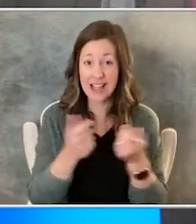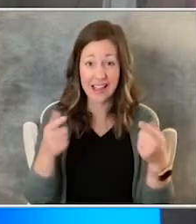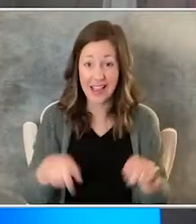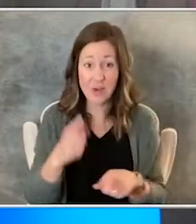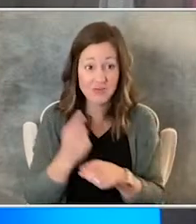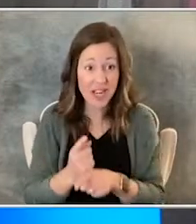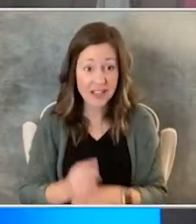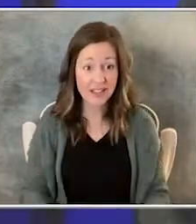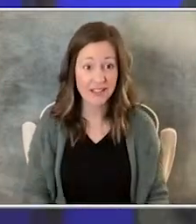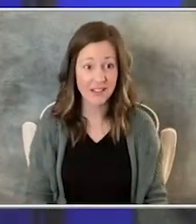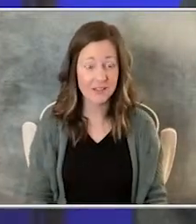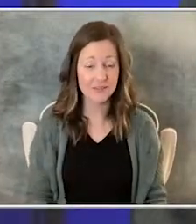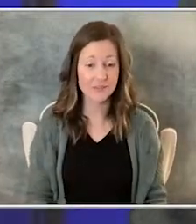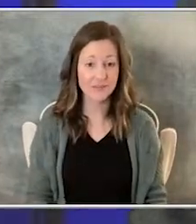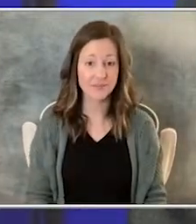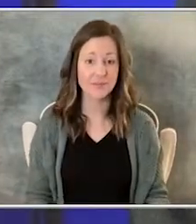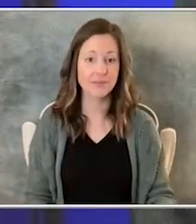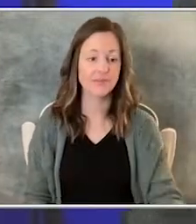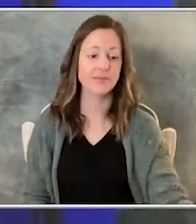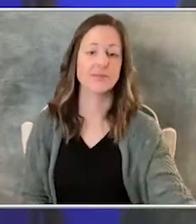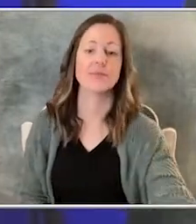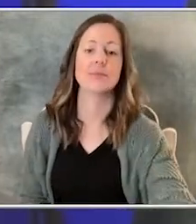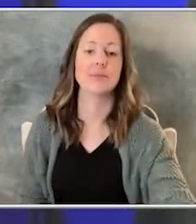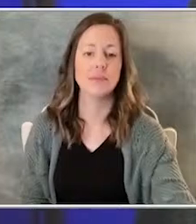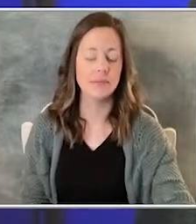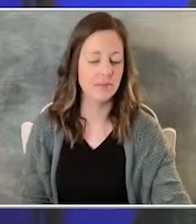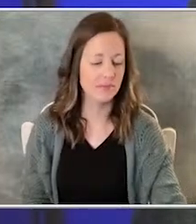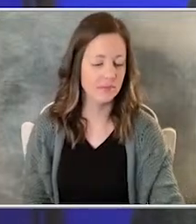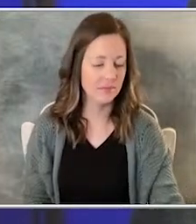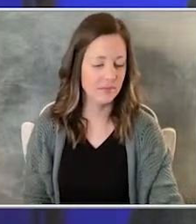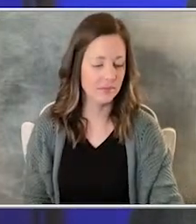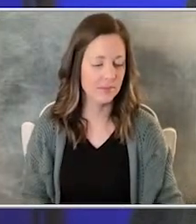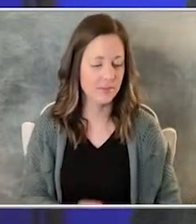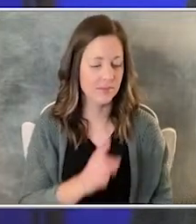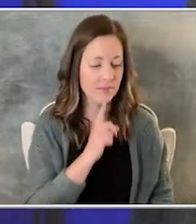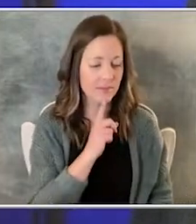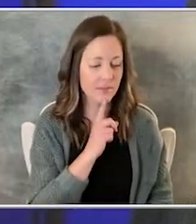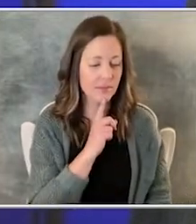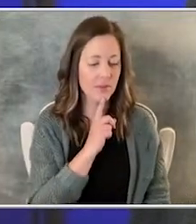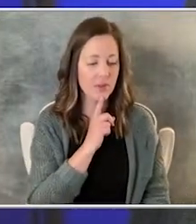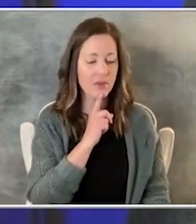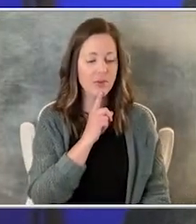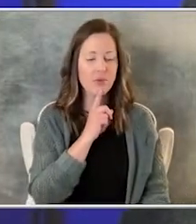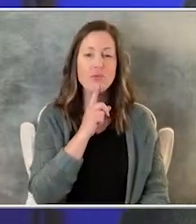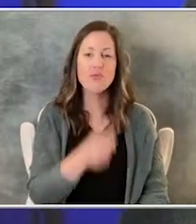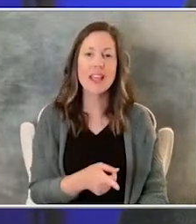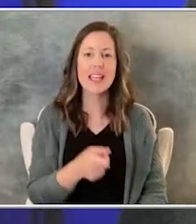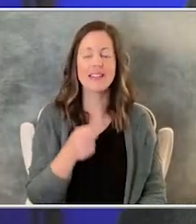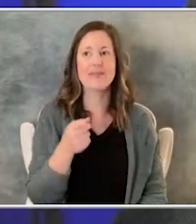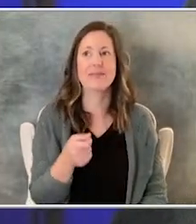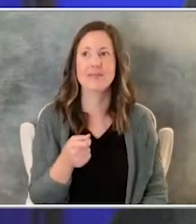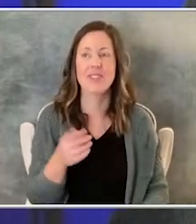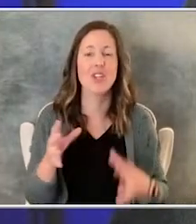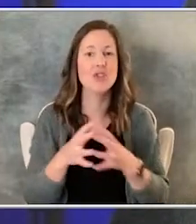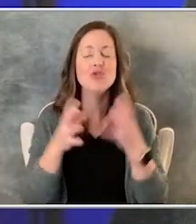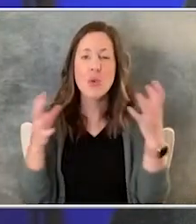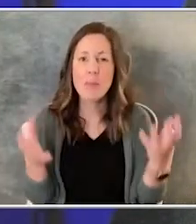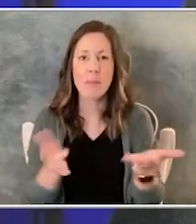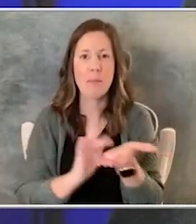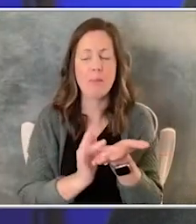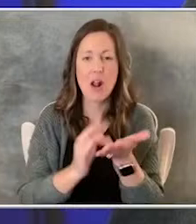not the normal, probably because of the diabetes, Okay. and so my pain was between my shoulder blades,